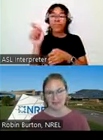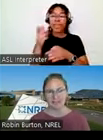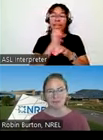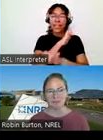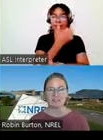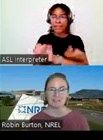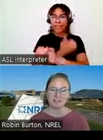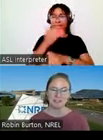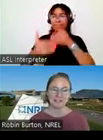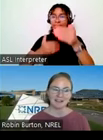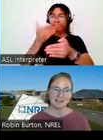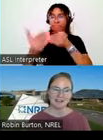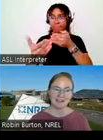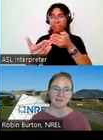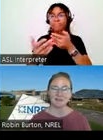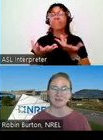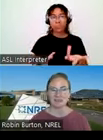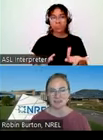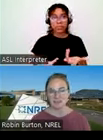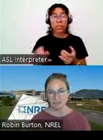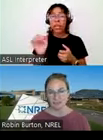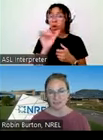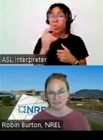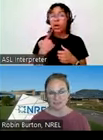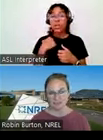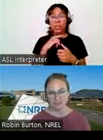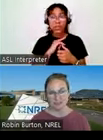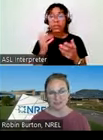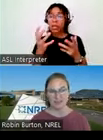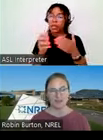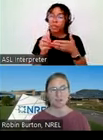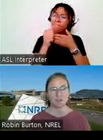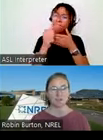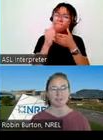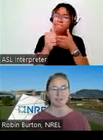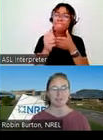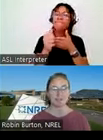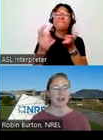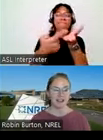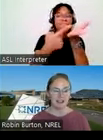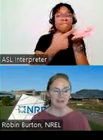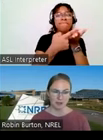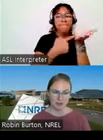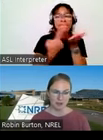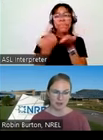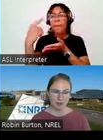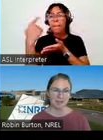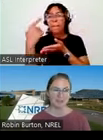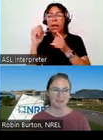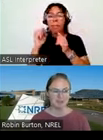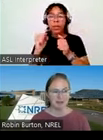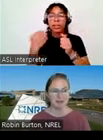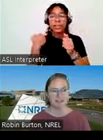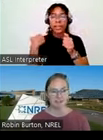possibilities. We're conducting analysis to inform potential investment decisions. We're producing a high-level roadmap with